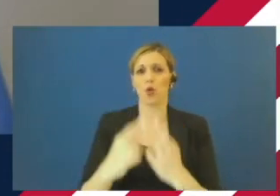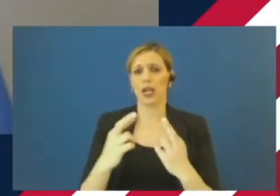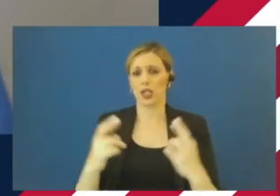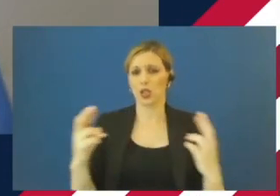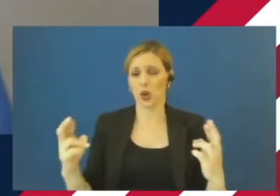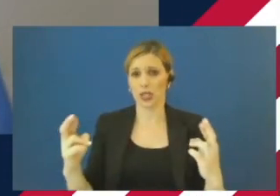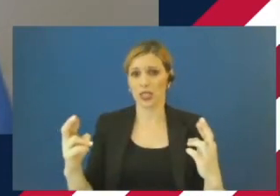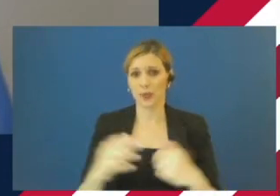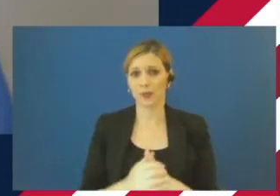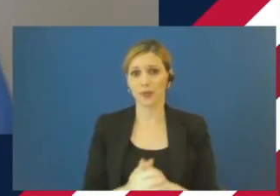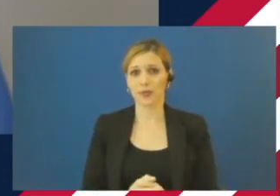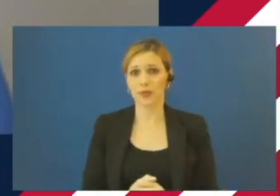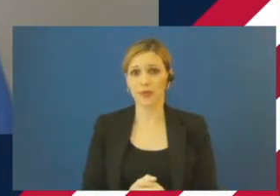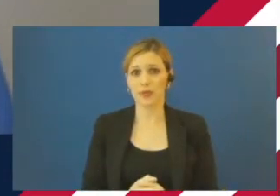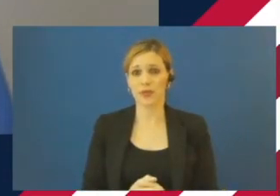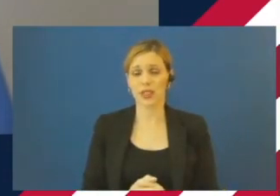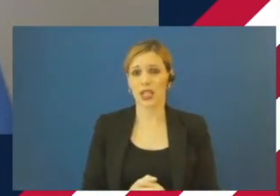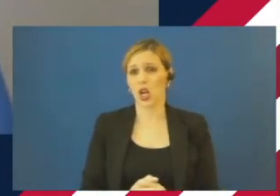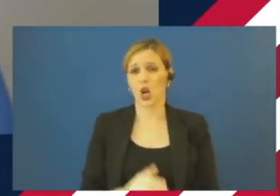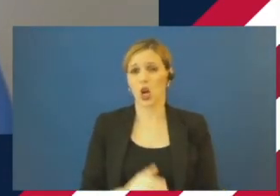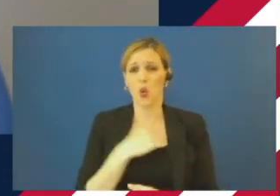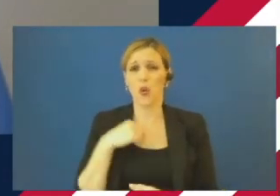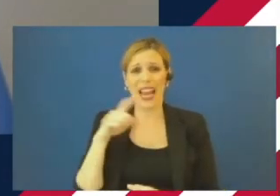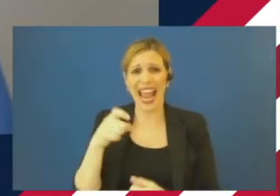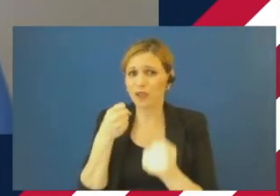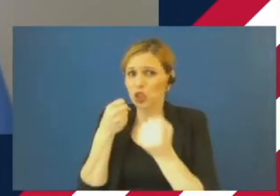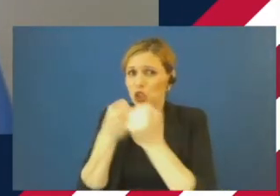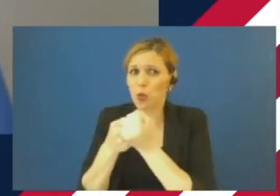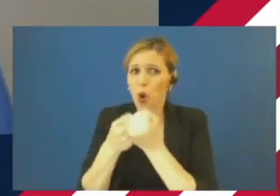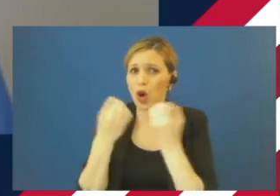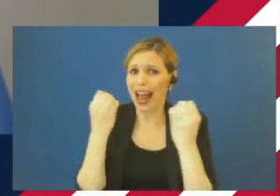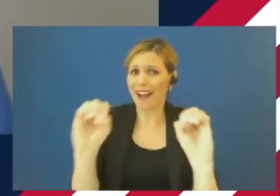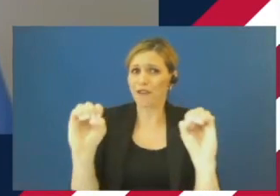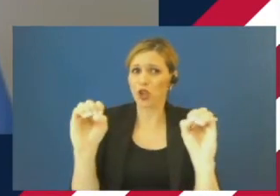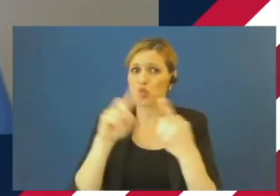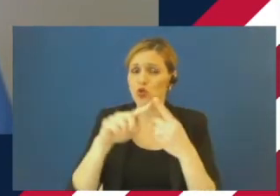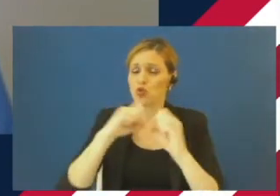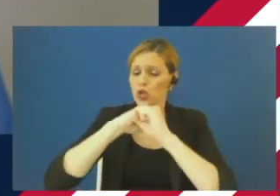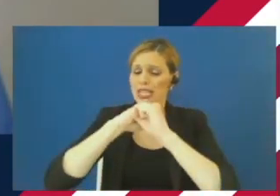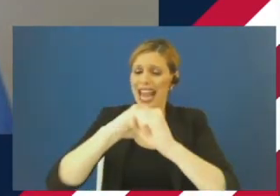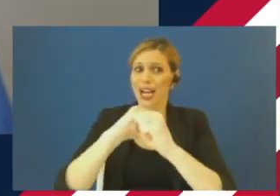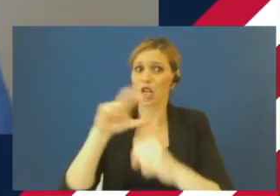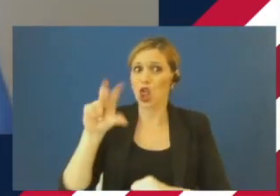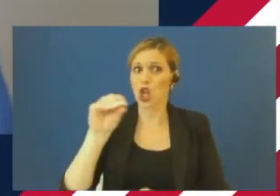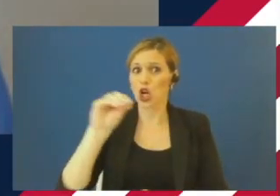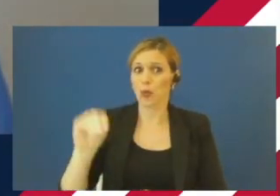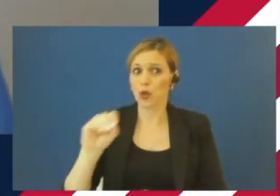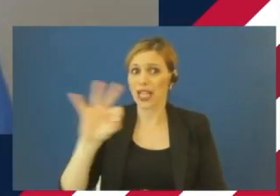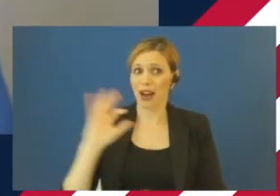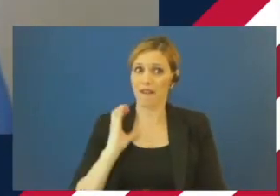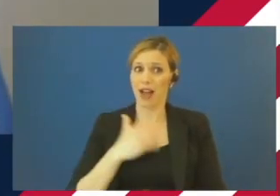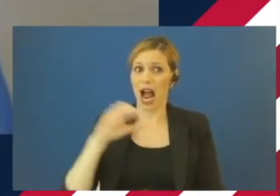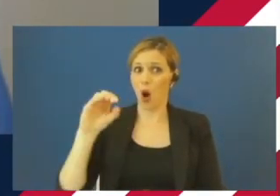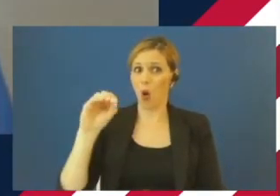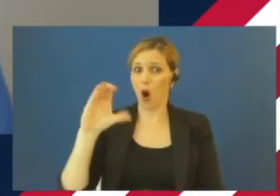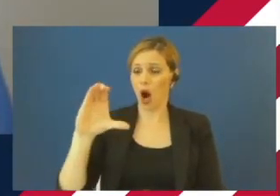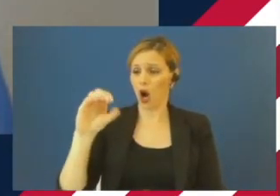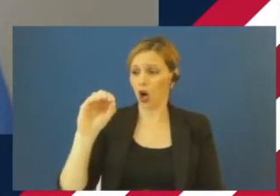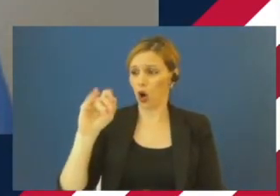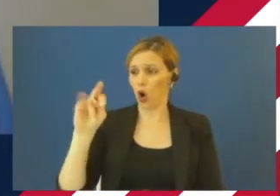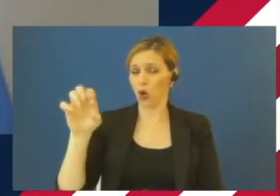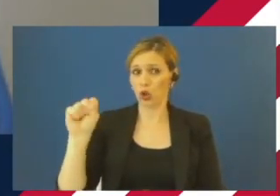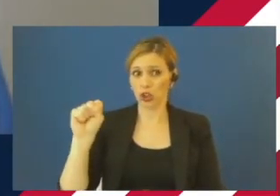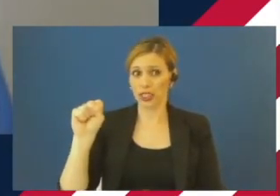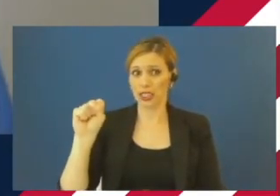existing marine monuments and support efforts to protect 30% of the oceans and lands by 2030. We urge the enactment of an offshore